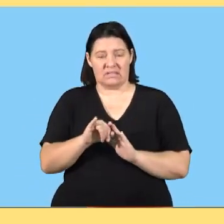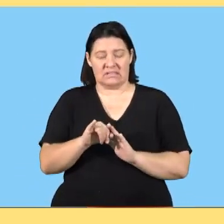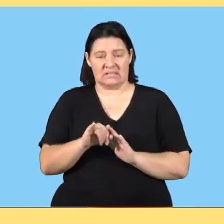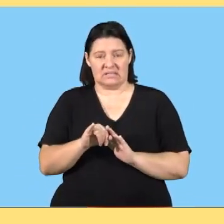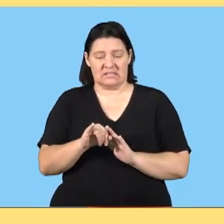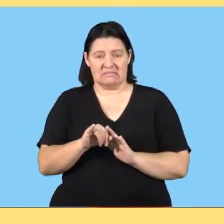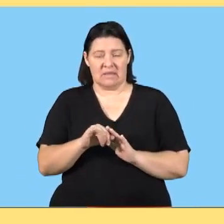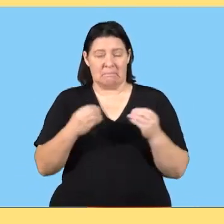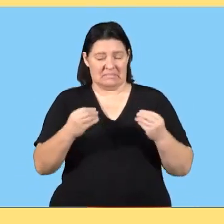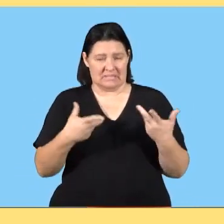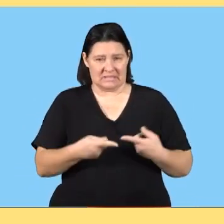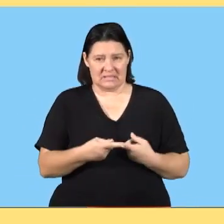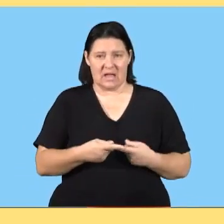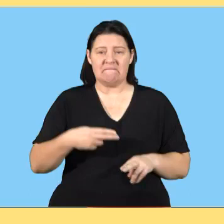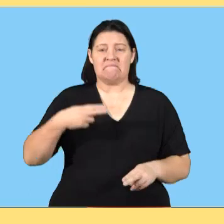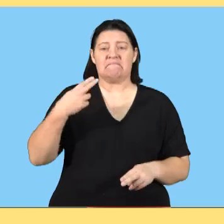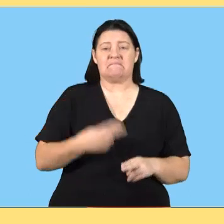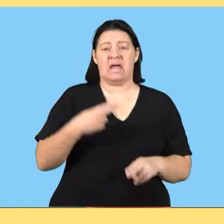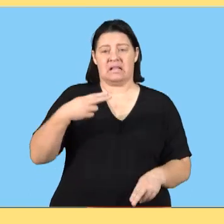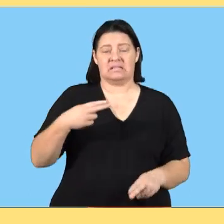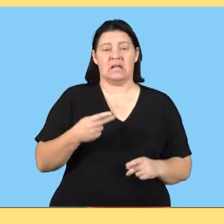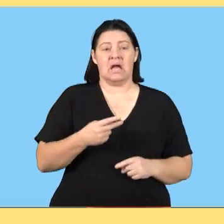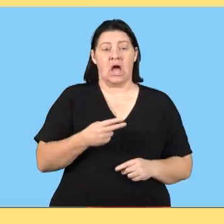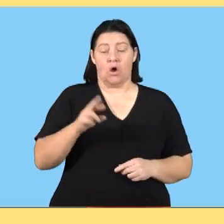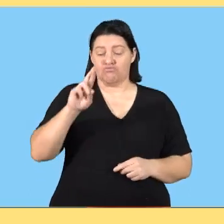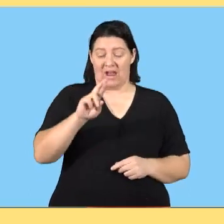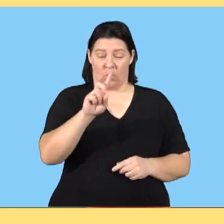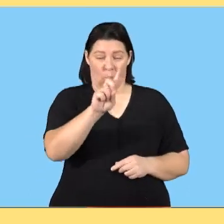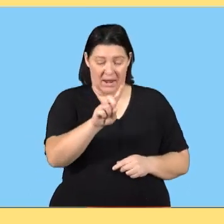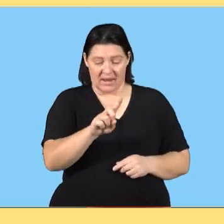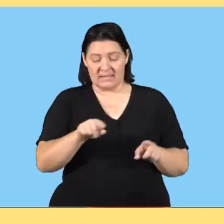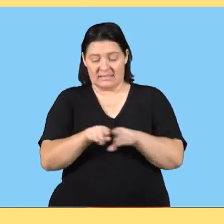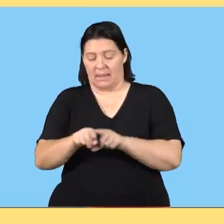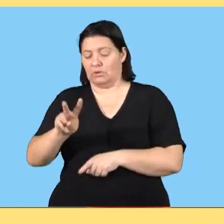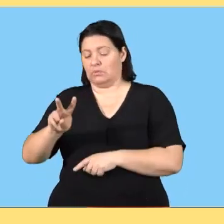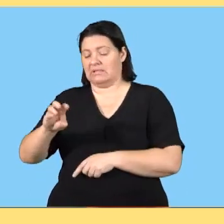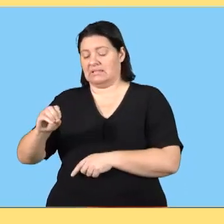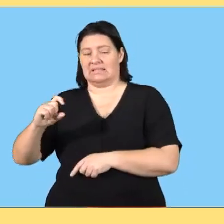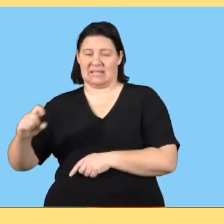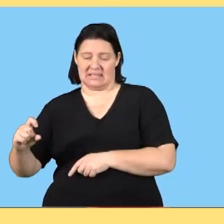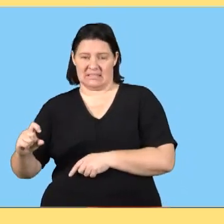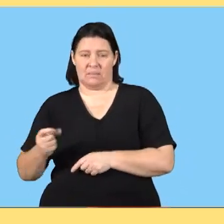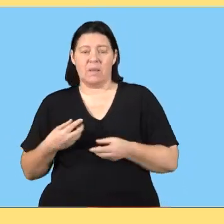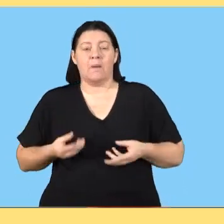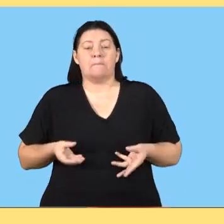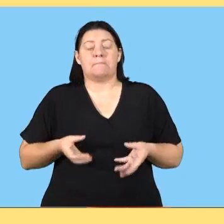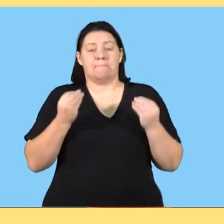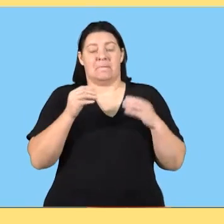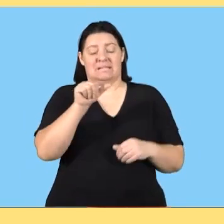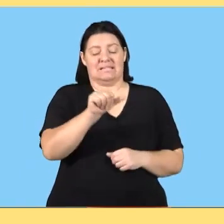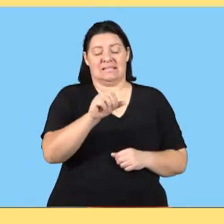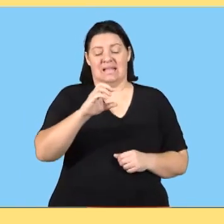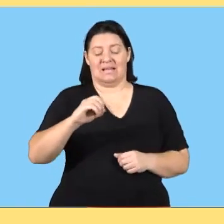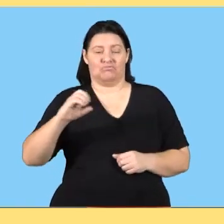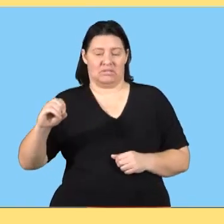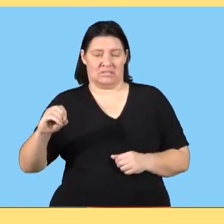estate pays a first and final dividend of 20 cents in the rand, and we received 600. Right